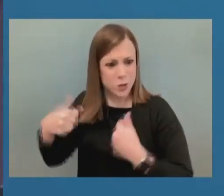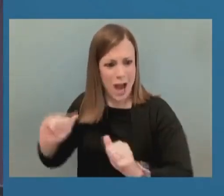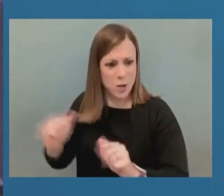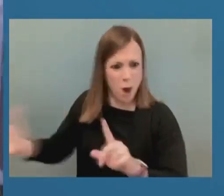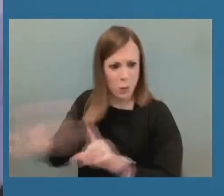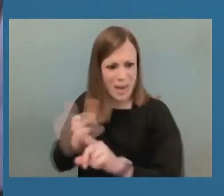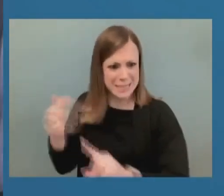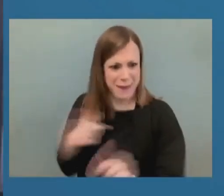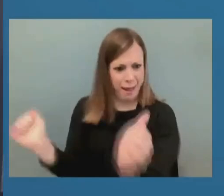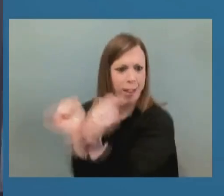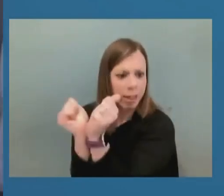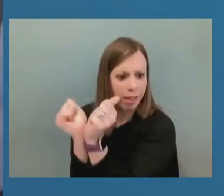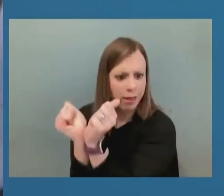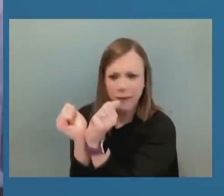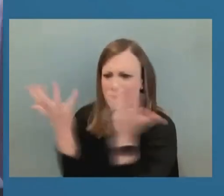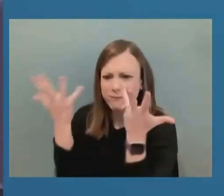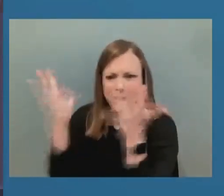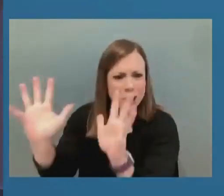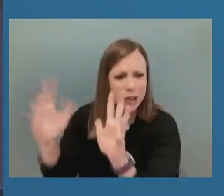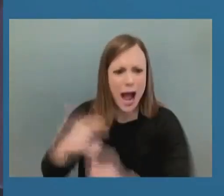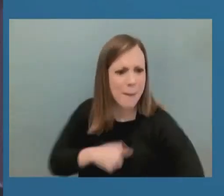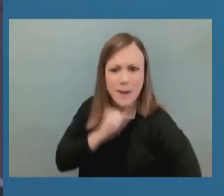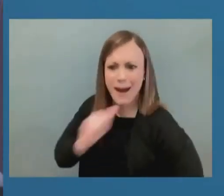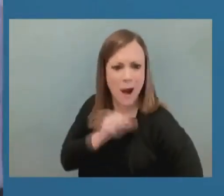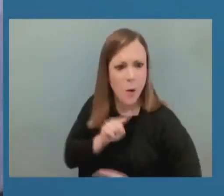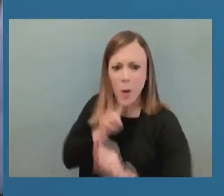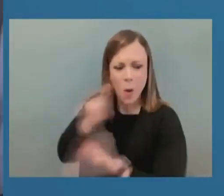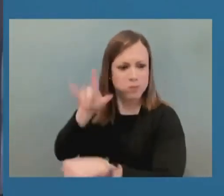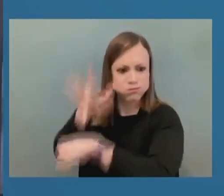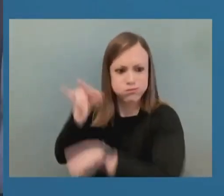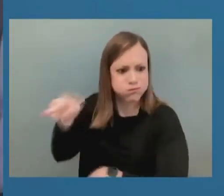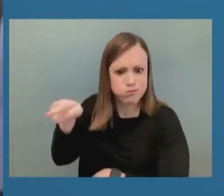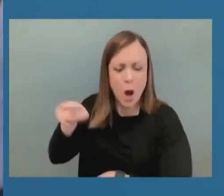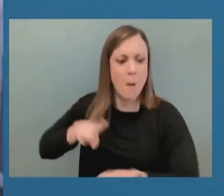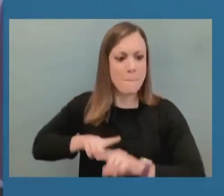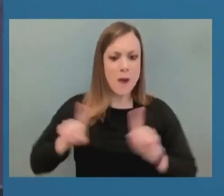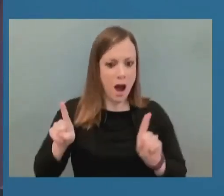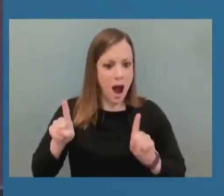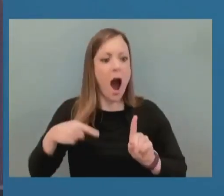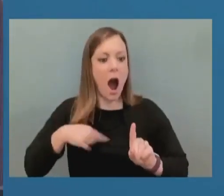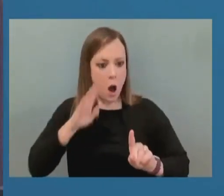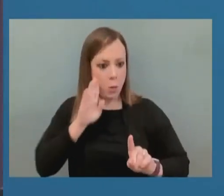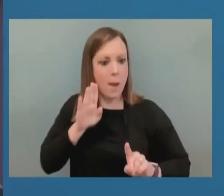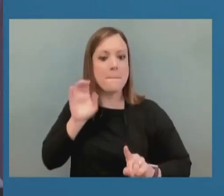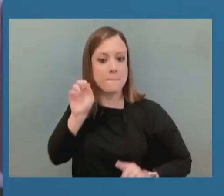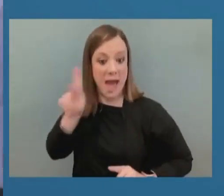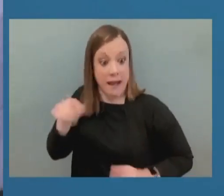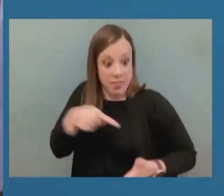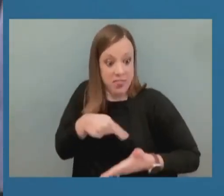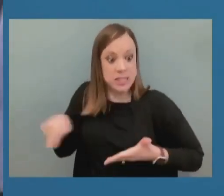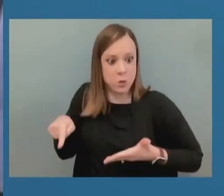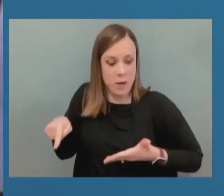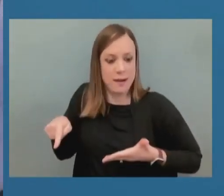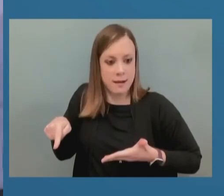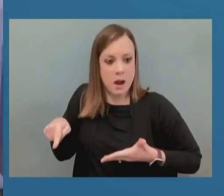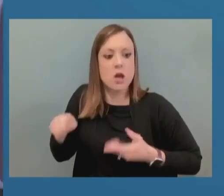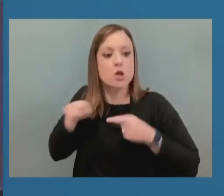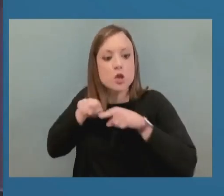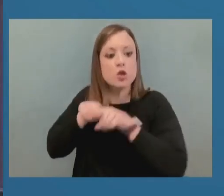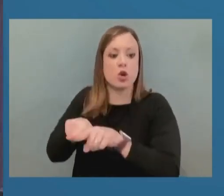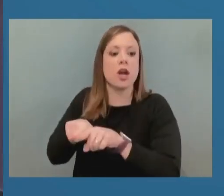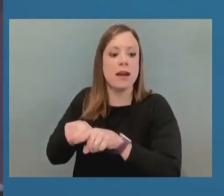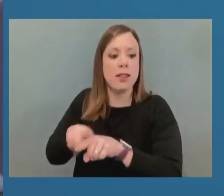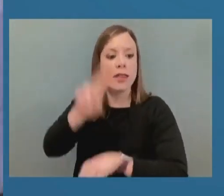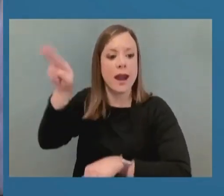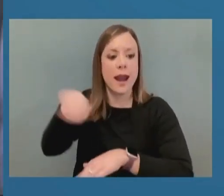coming down, but I will be back later in the week, which would be this week, when our national governors gather. And he said, that's